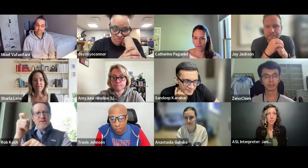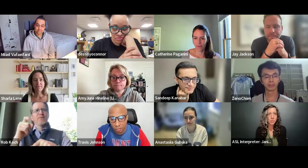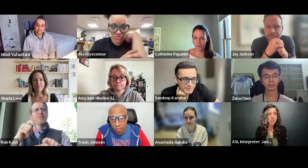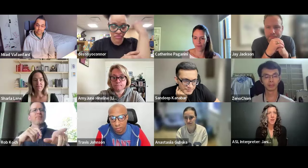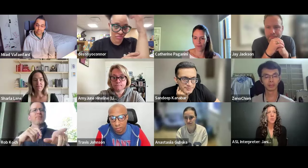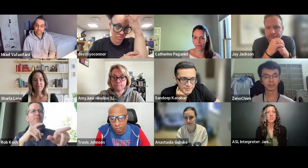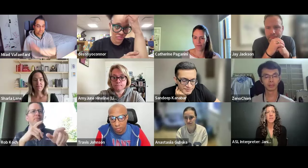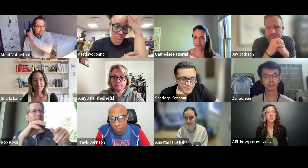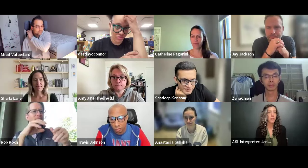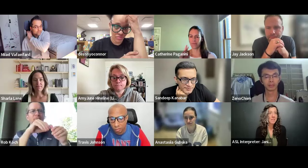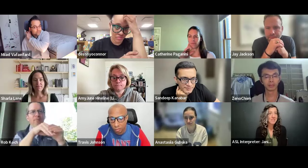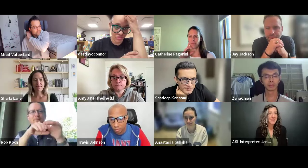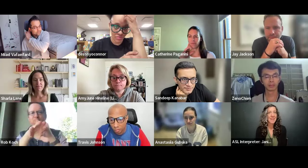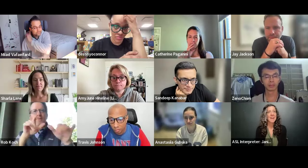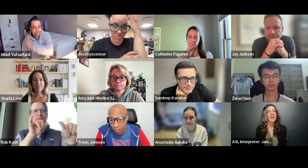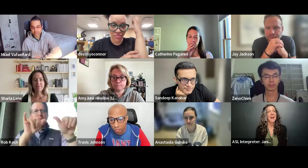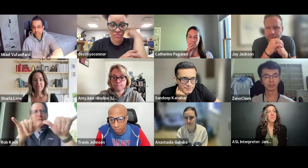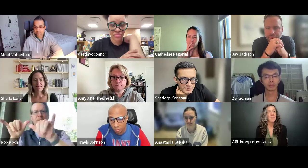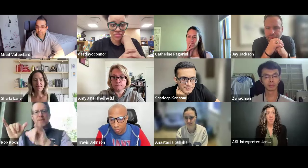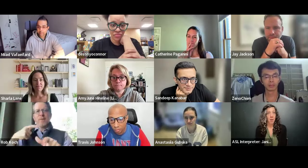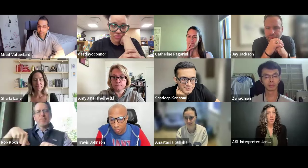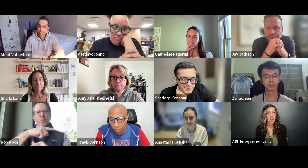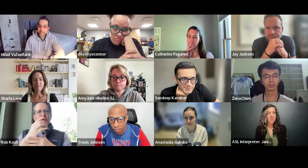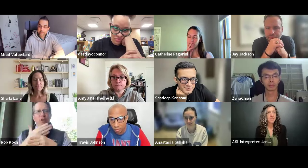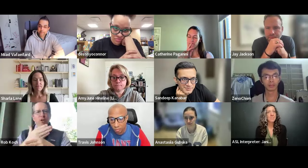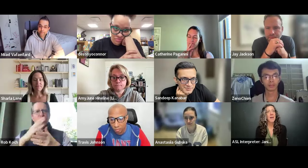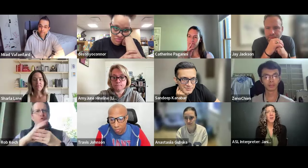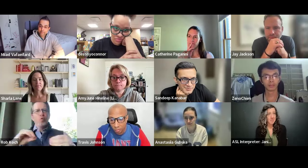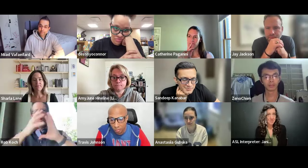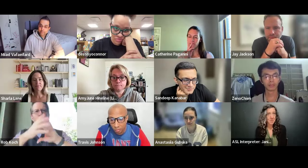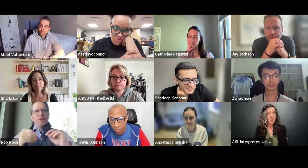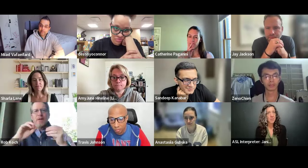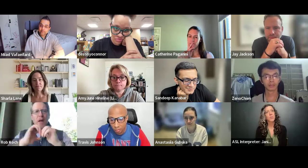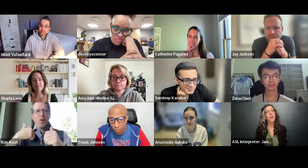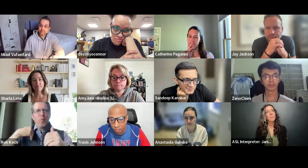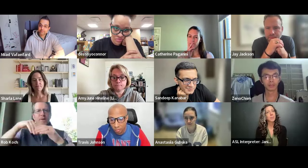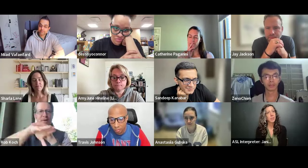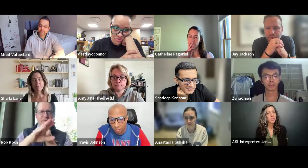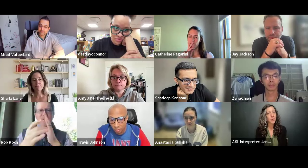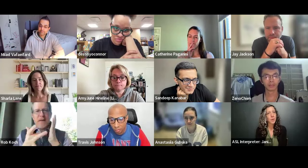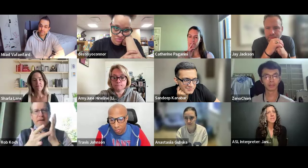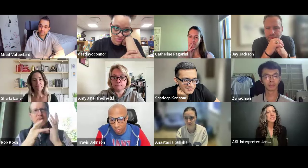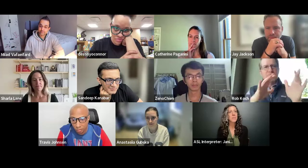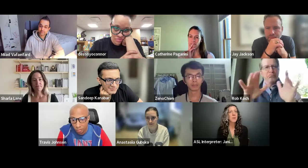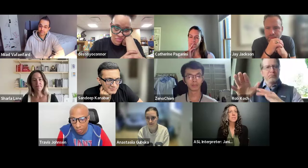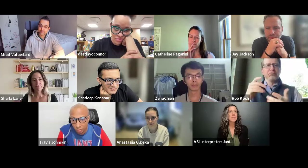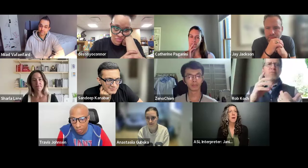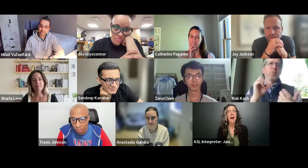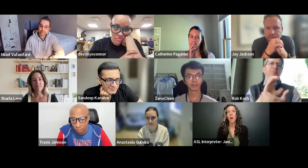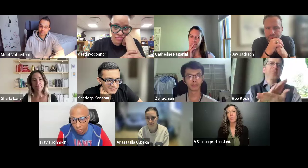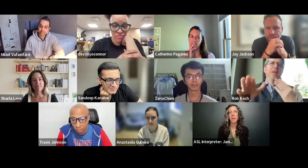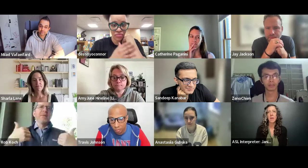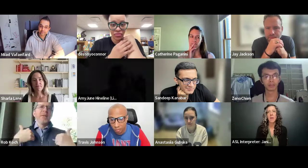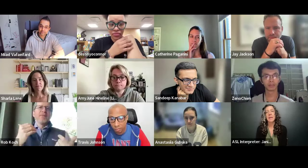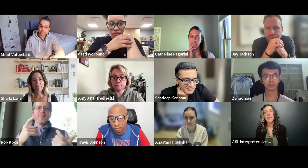see issues that we try to fix on our own that are similar. So we're able to share stories and experiences